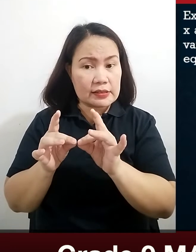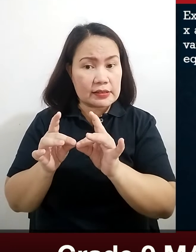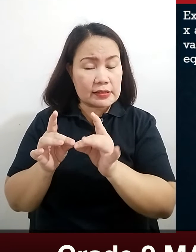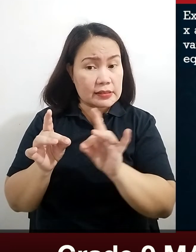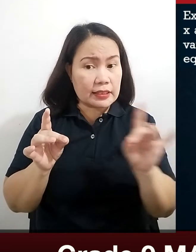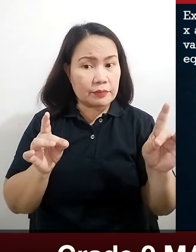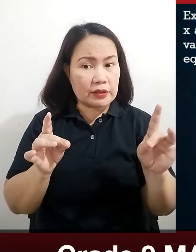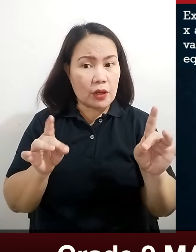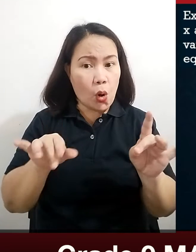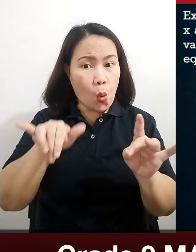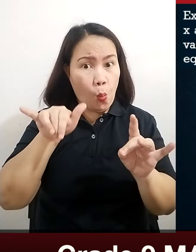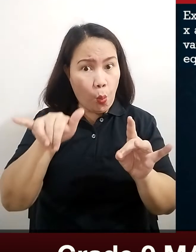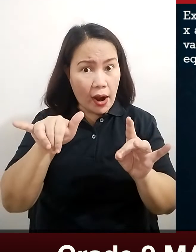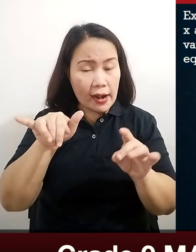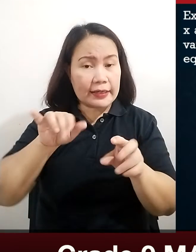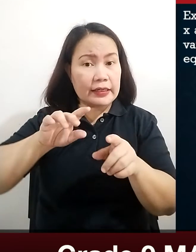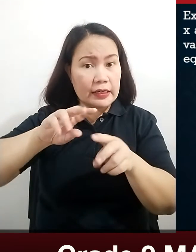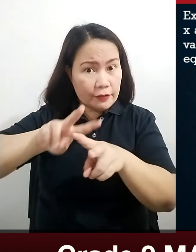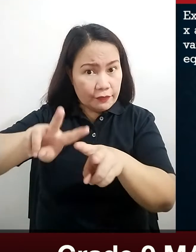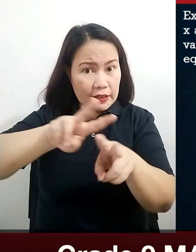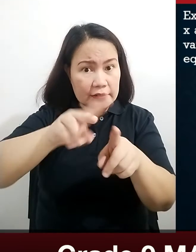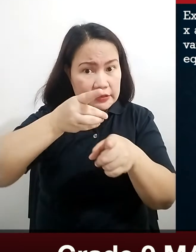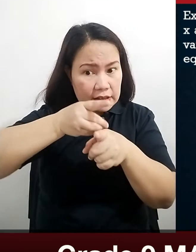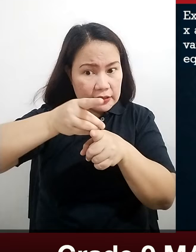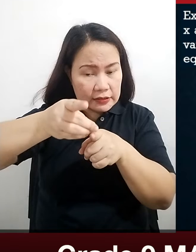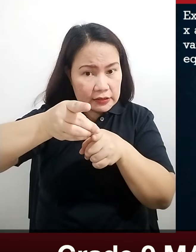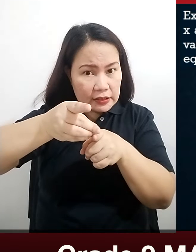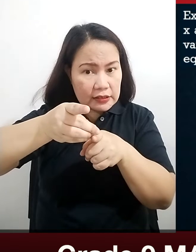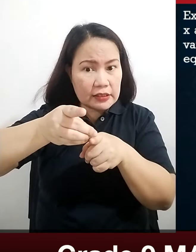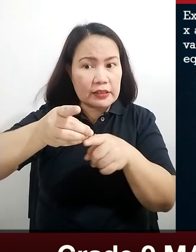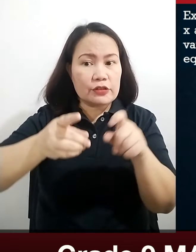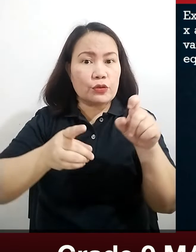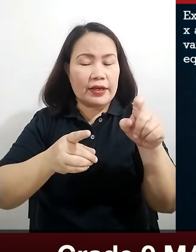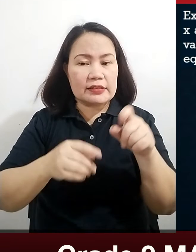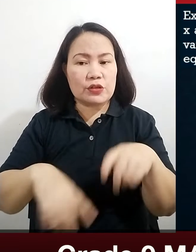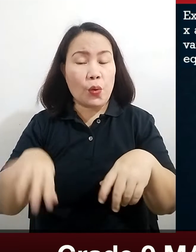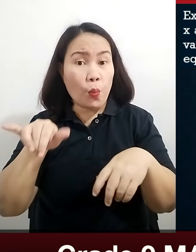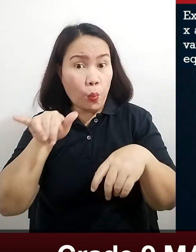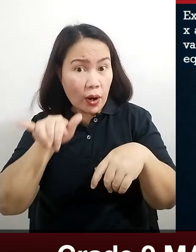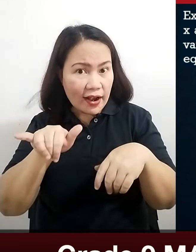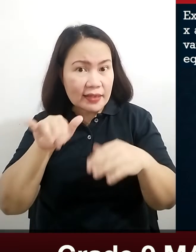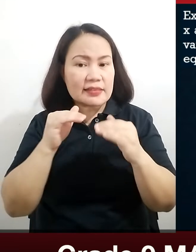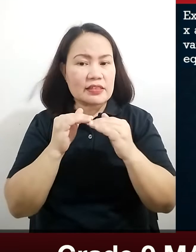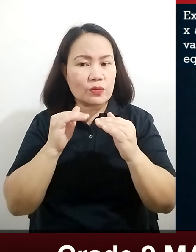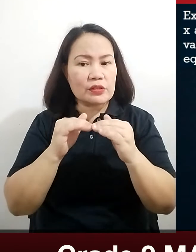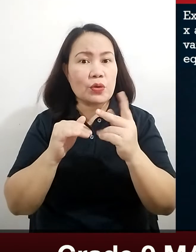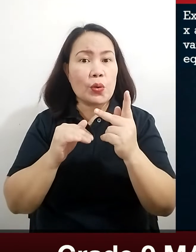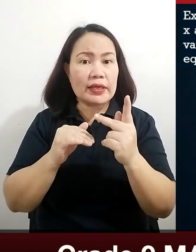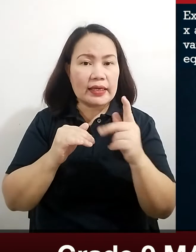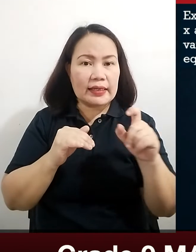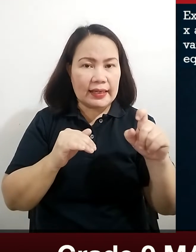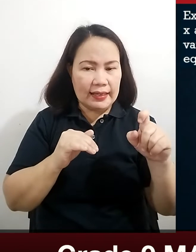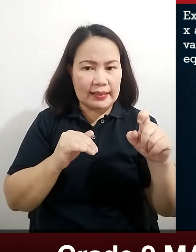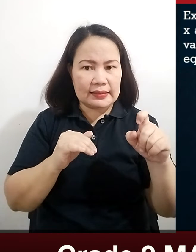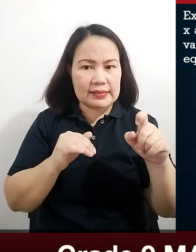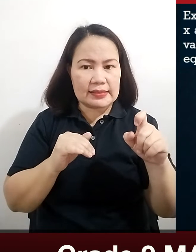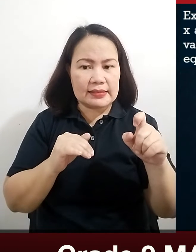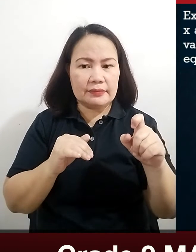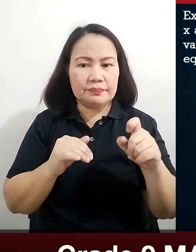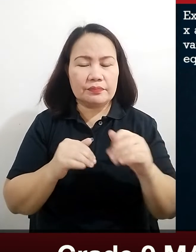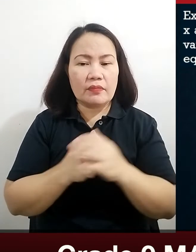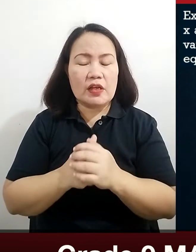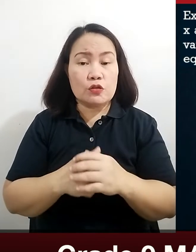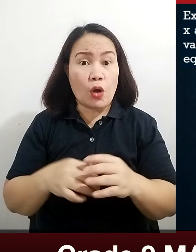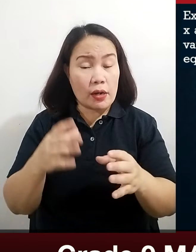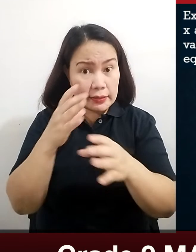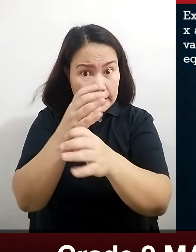varies directly as X. So, that is Y is equal to Kx. So, ang kukunin muna natin para makuha natin yung